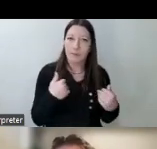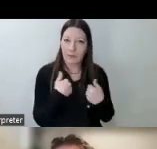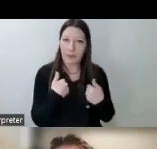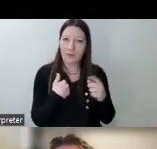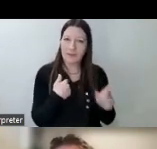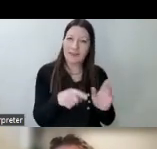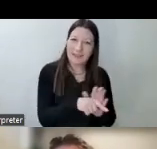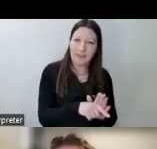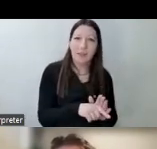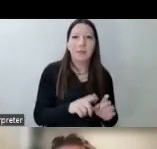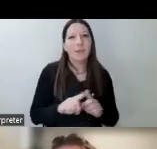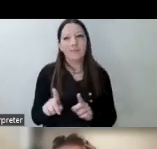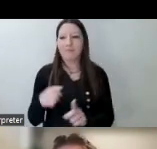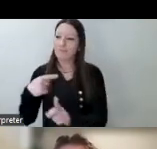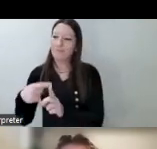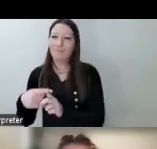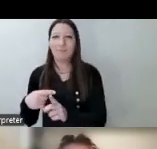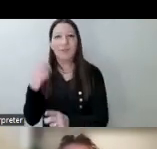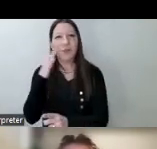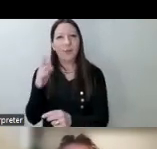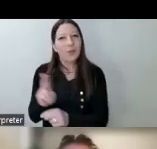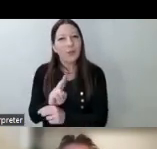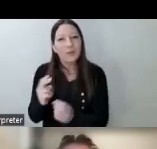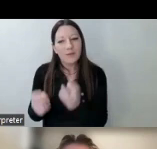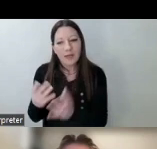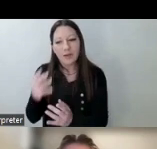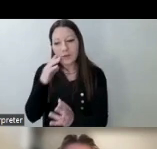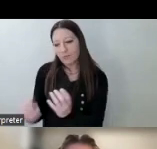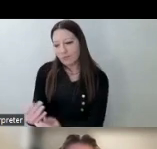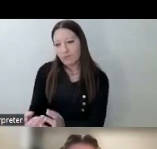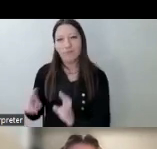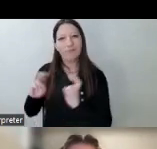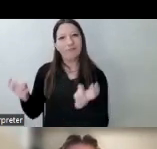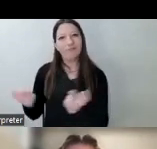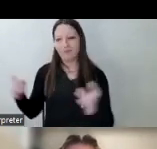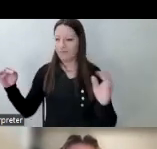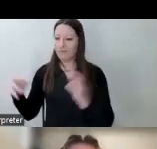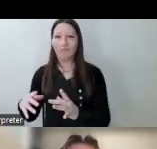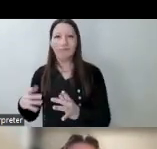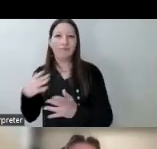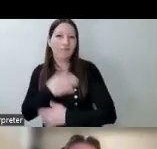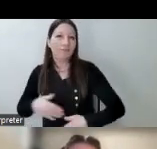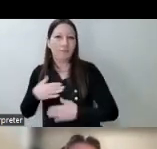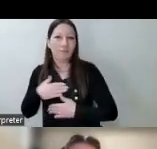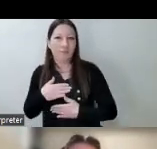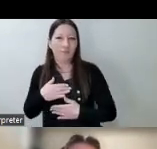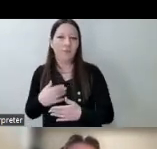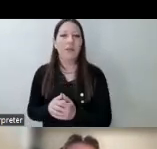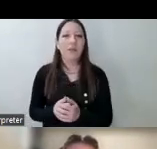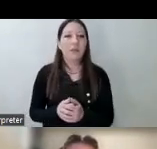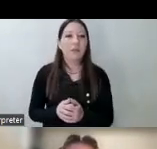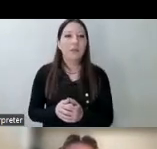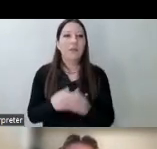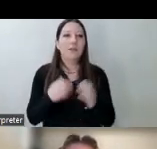recreationally and as a place for gathering. And finally, I'm thinking about larger questions